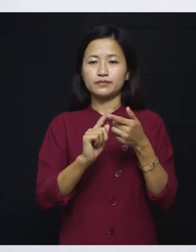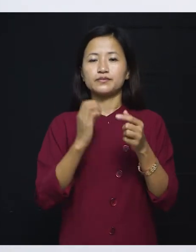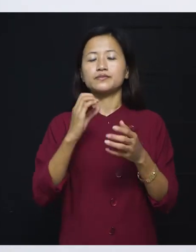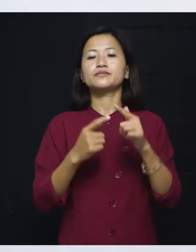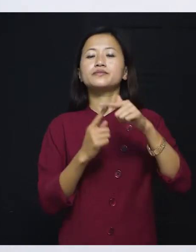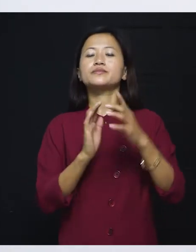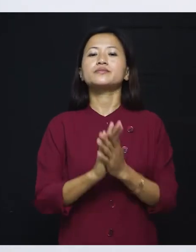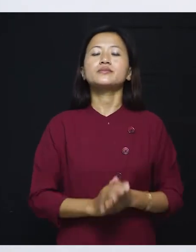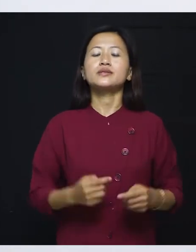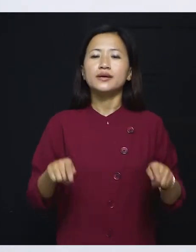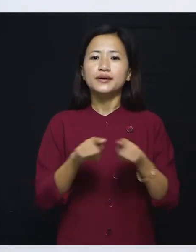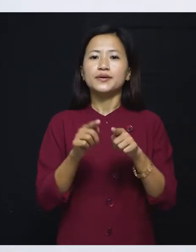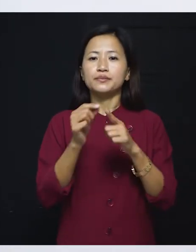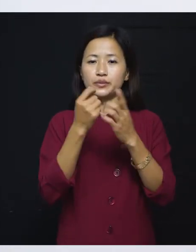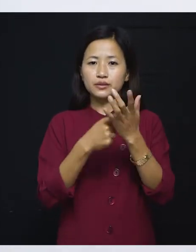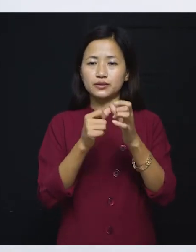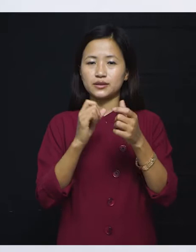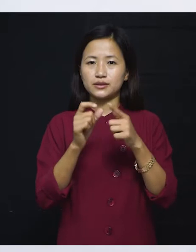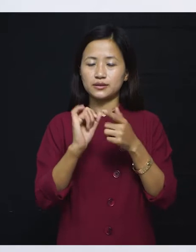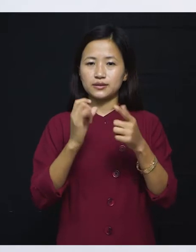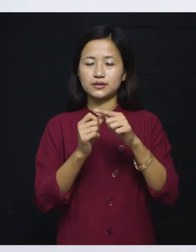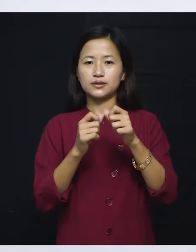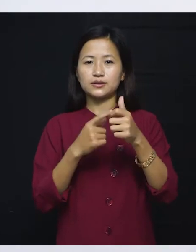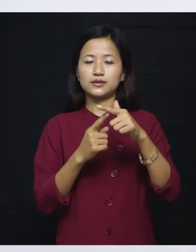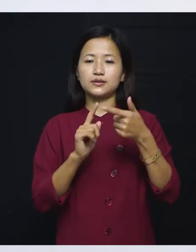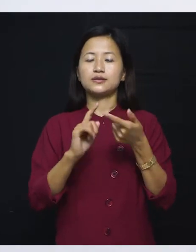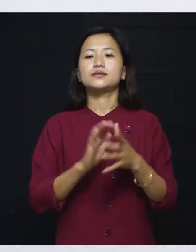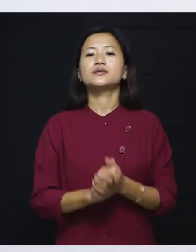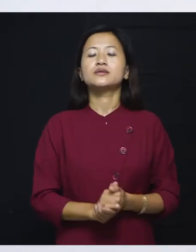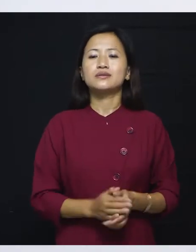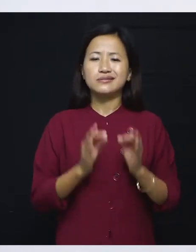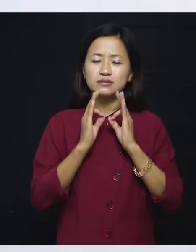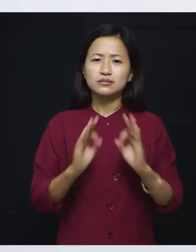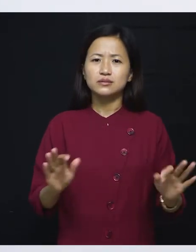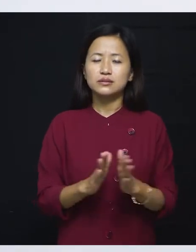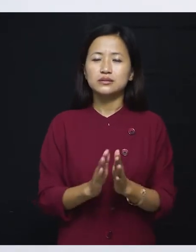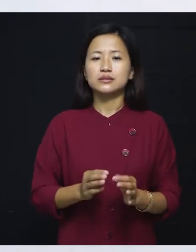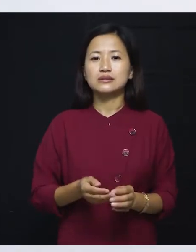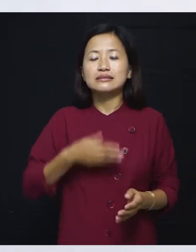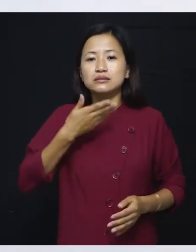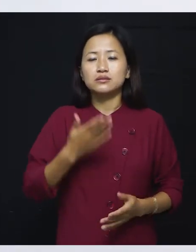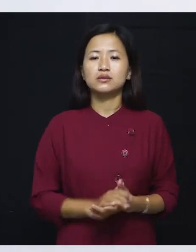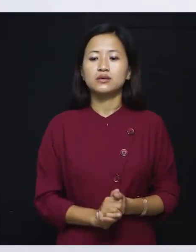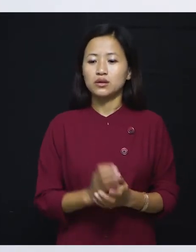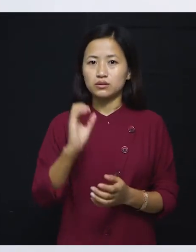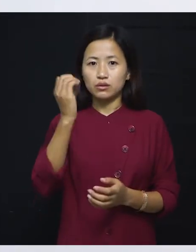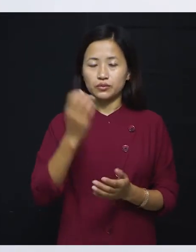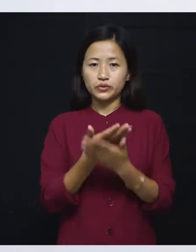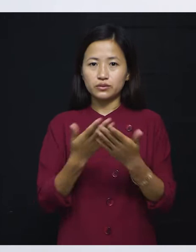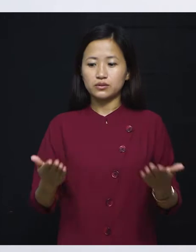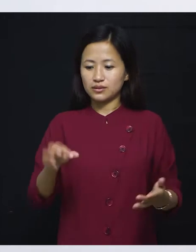and a predicate. What is a subject here? I'll explain it to you in a very simple way. A subject is the object or